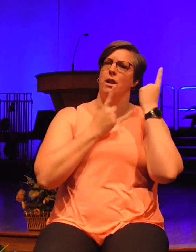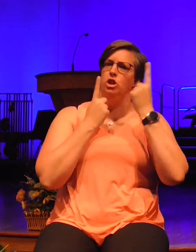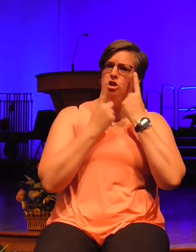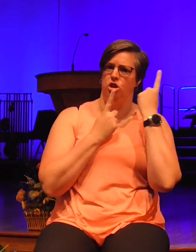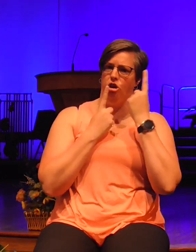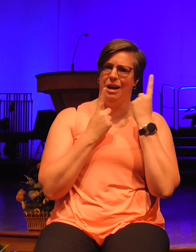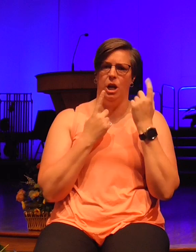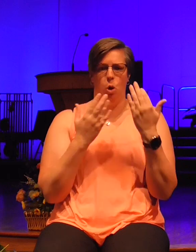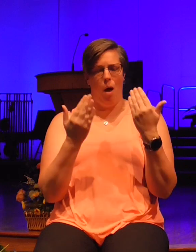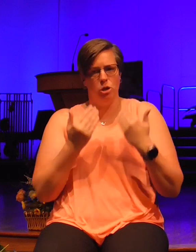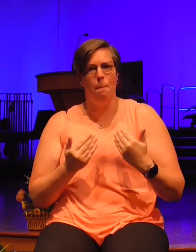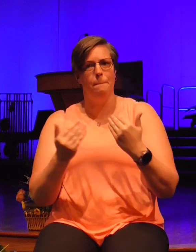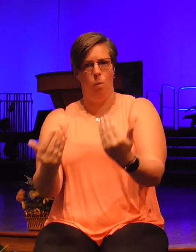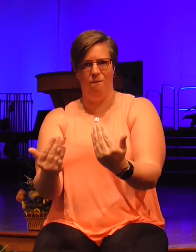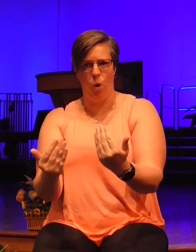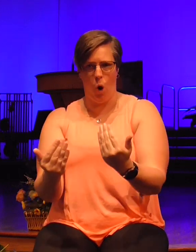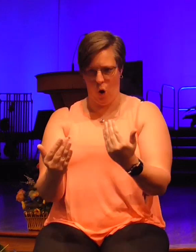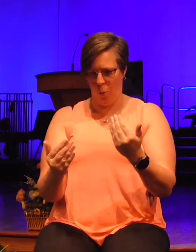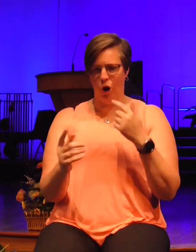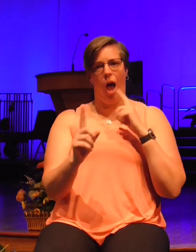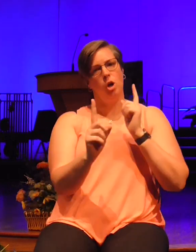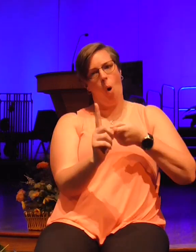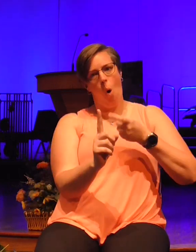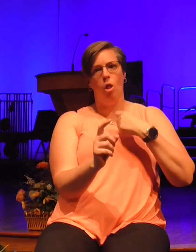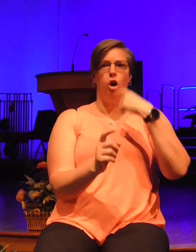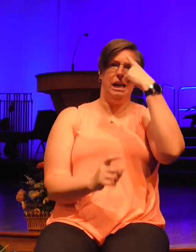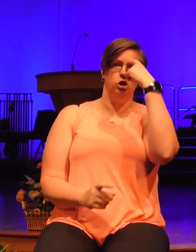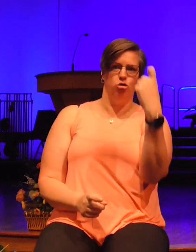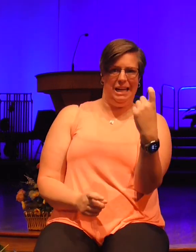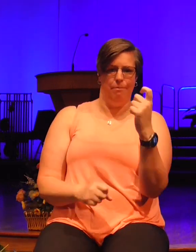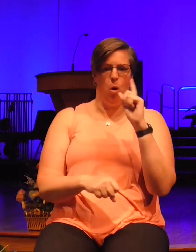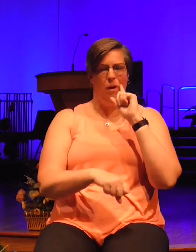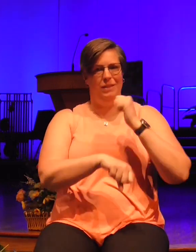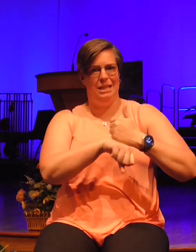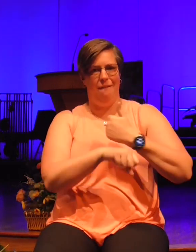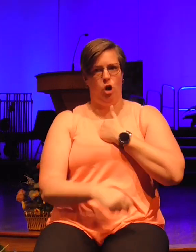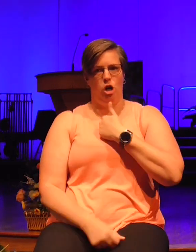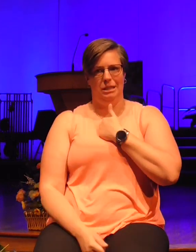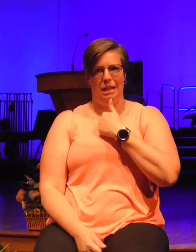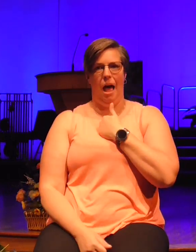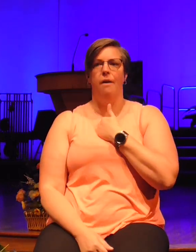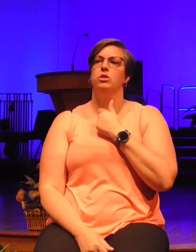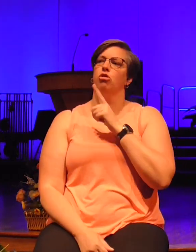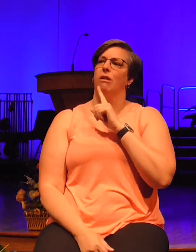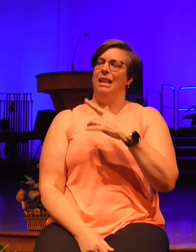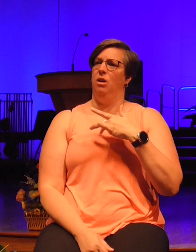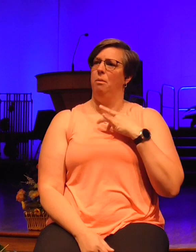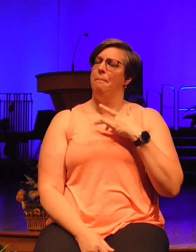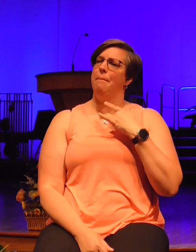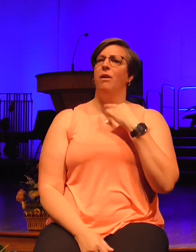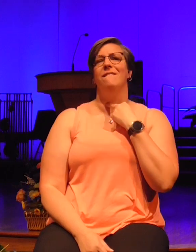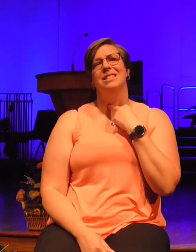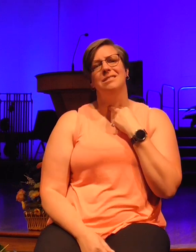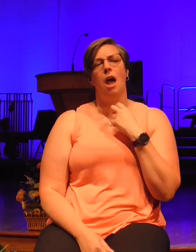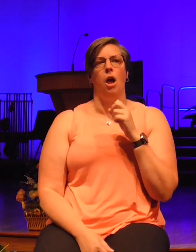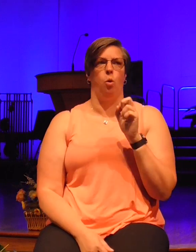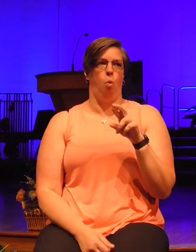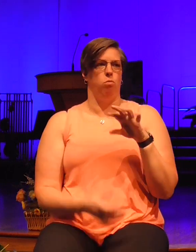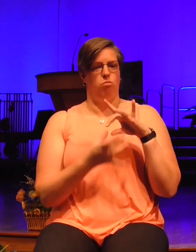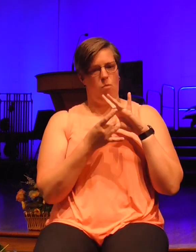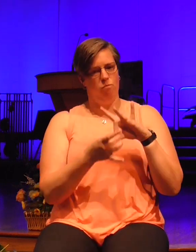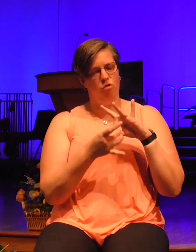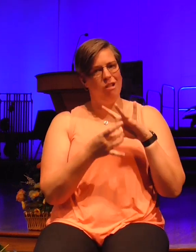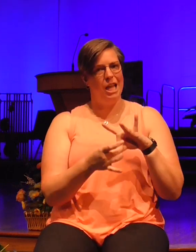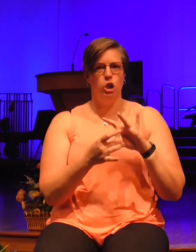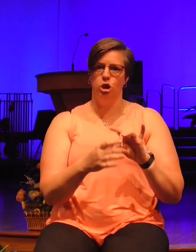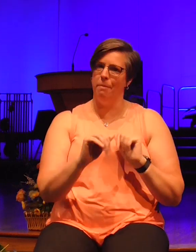like to move forward in, a goal or a dream that we've set for ourselves, a place maybe we feel a little stuck, or a relationship that's